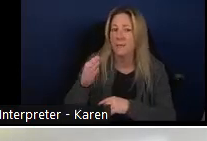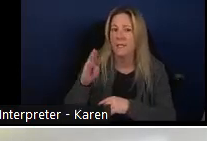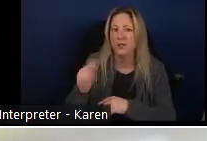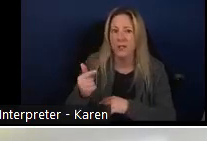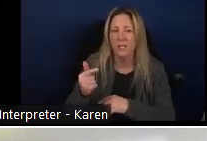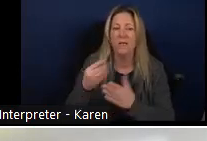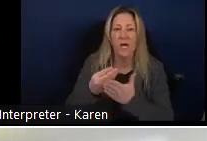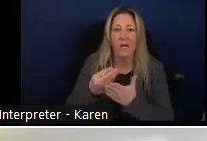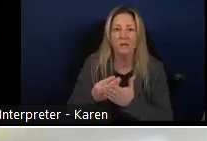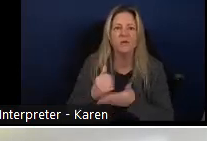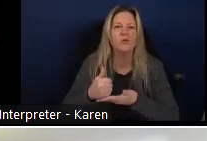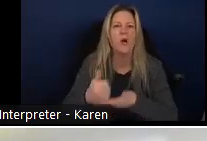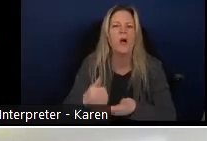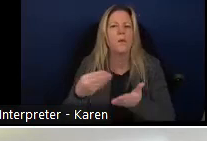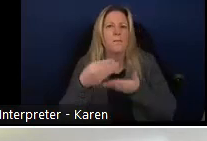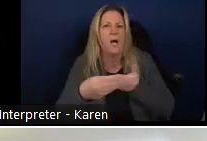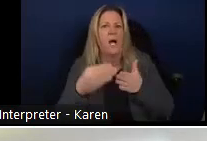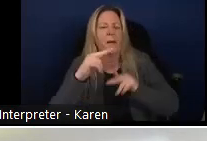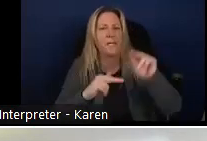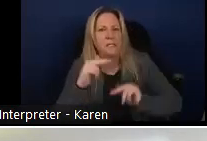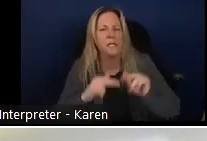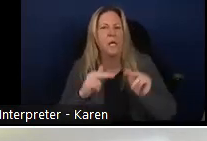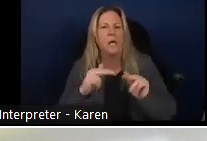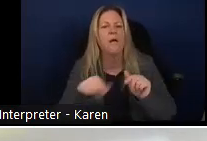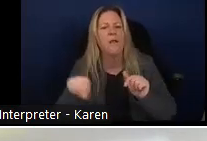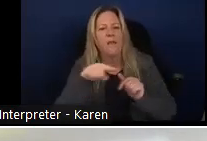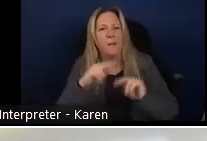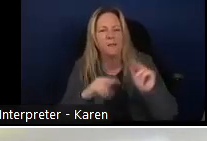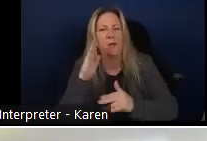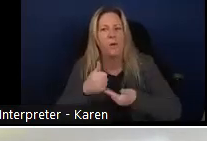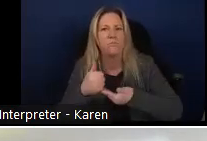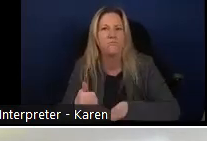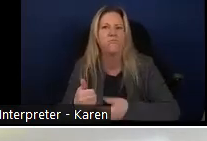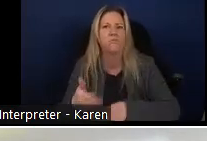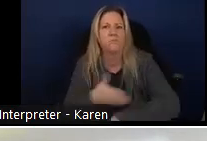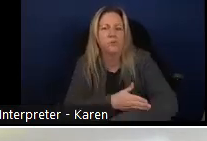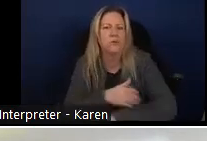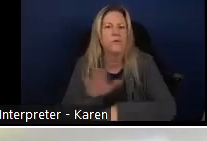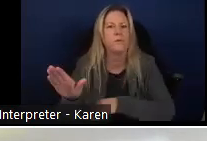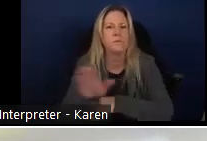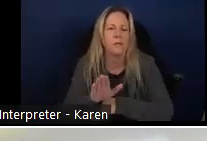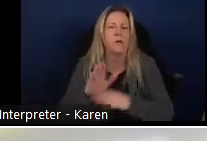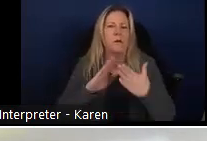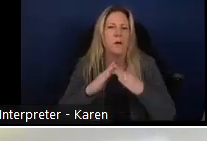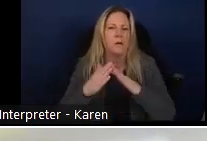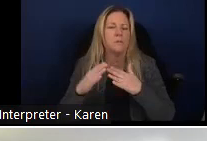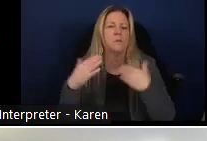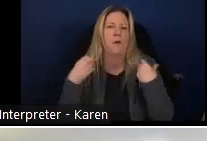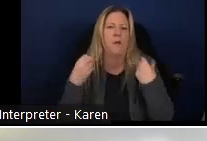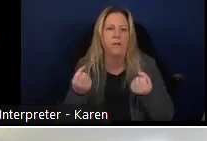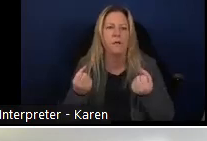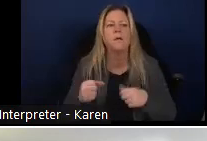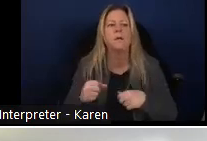the acquisition of a building that will serve to improve the health of the African American community.